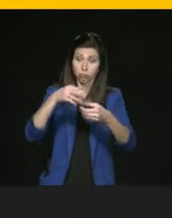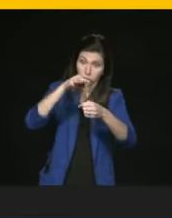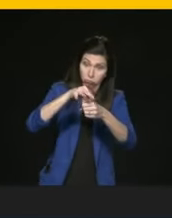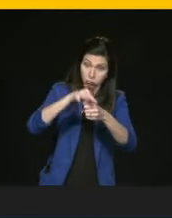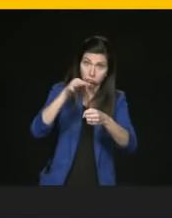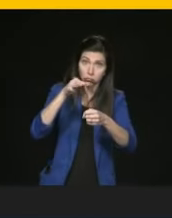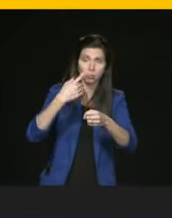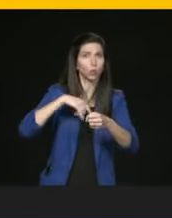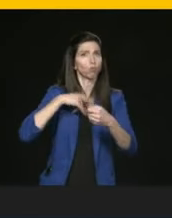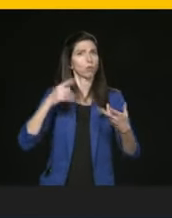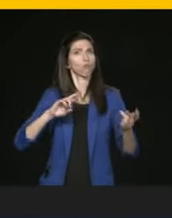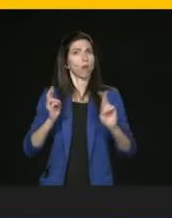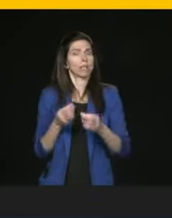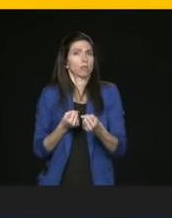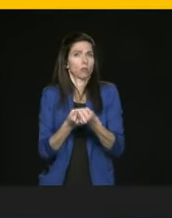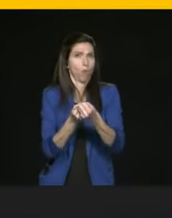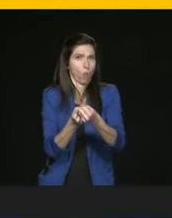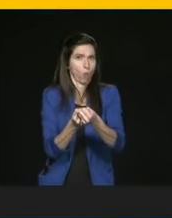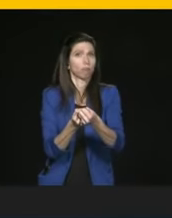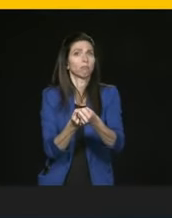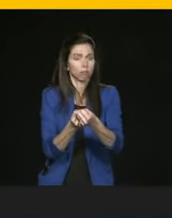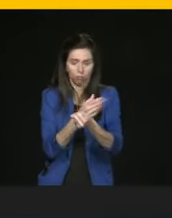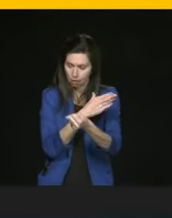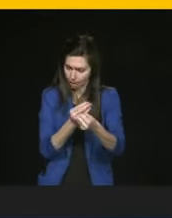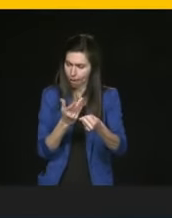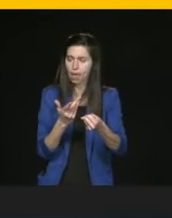in the strictest of respect of the current health protocols.